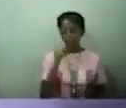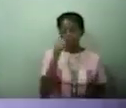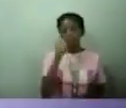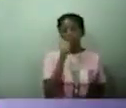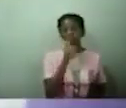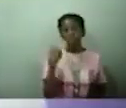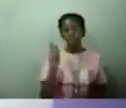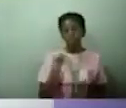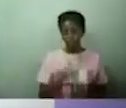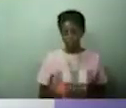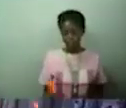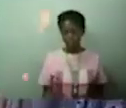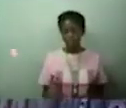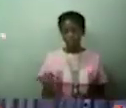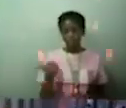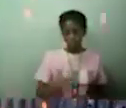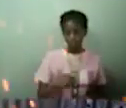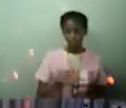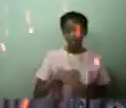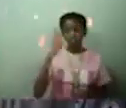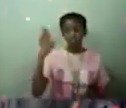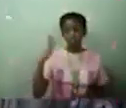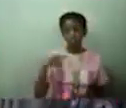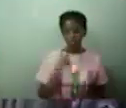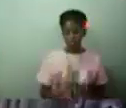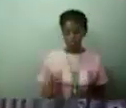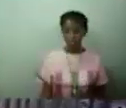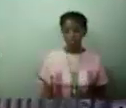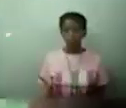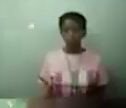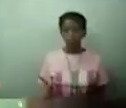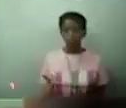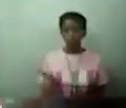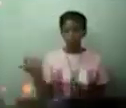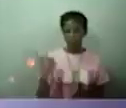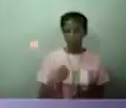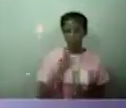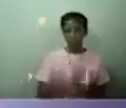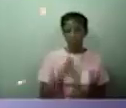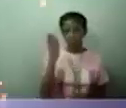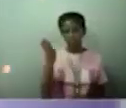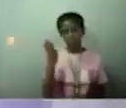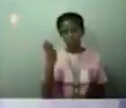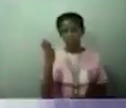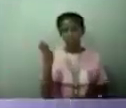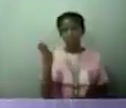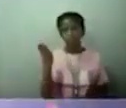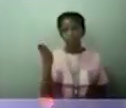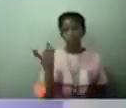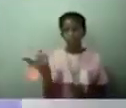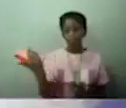That a certain kind of oil that you need for this generation is coming upon you. Jesus. Bring